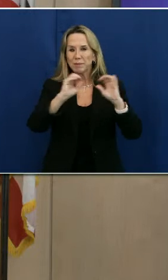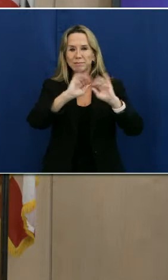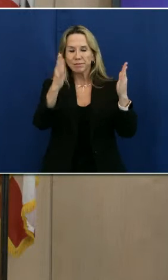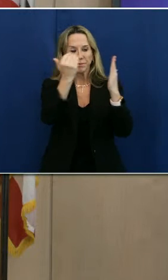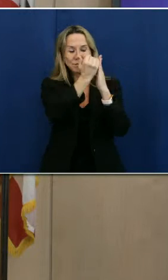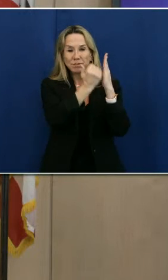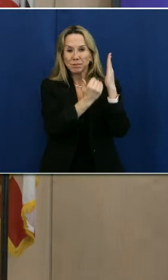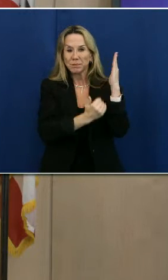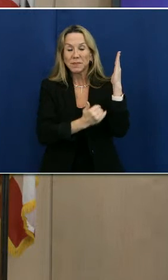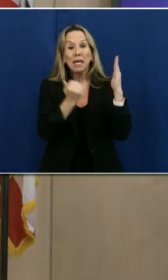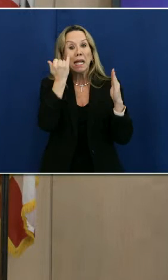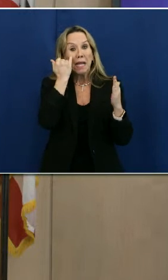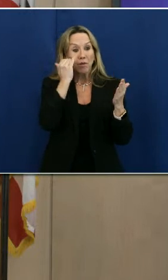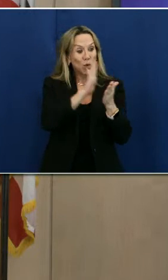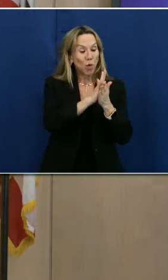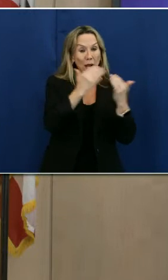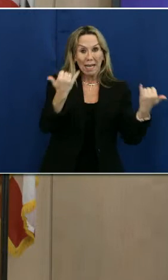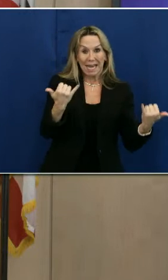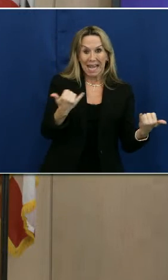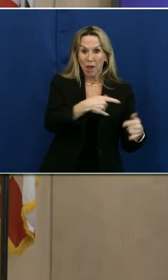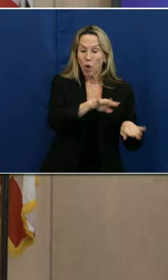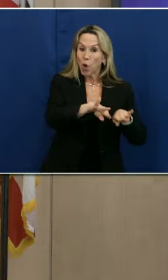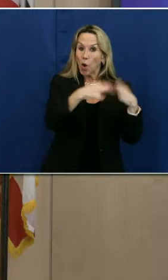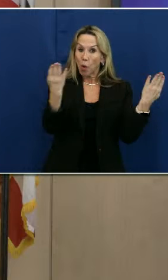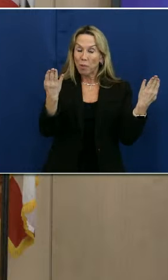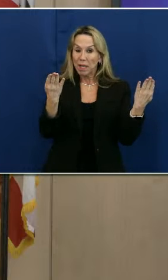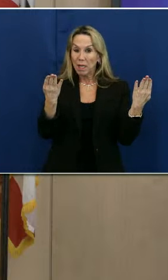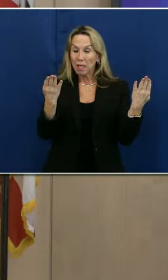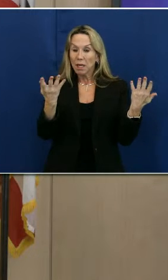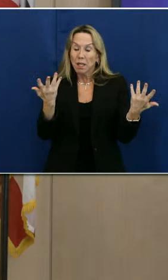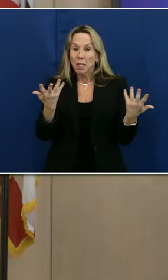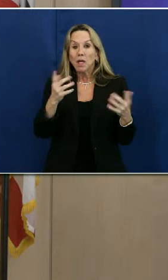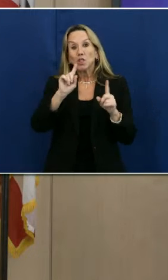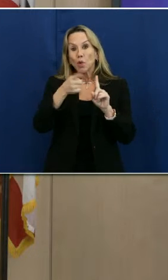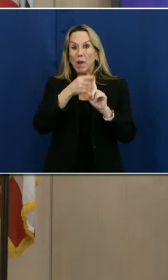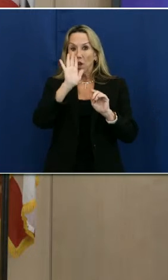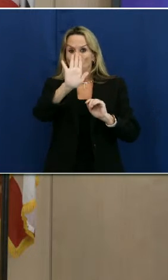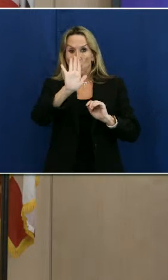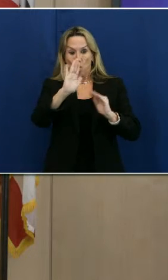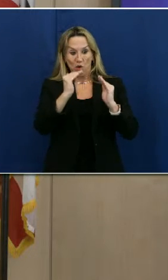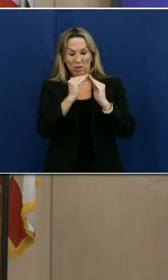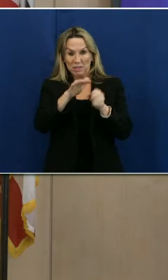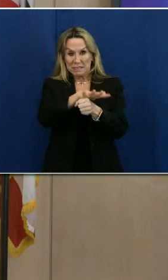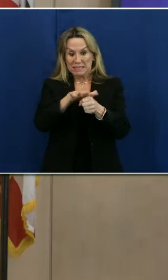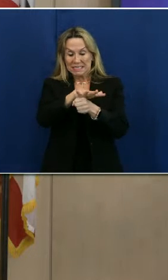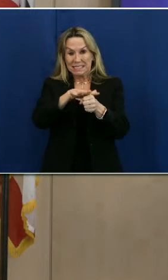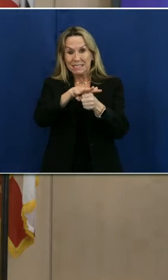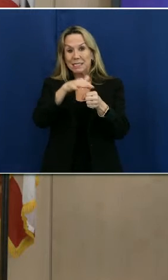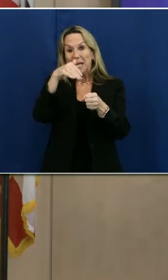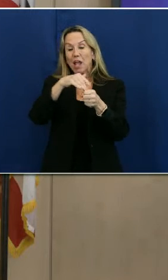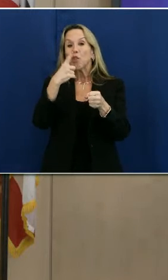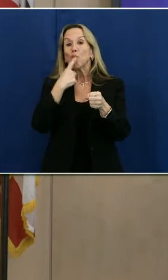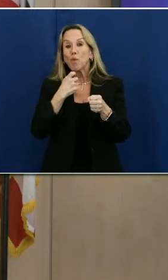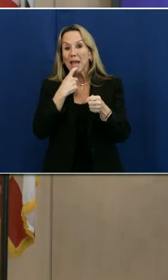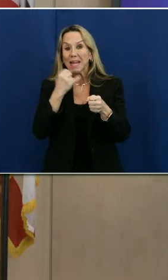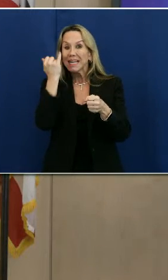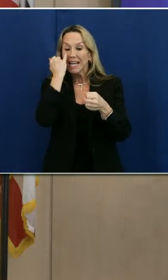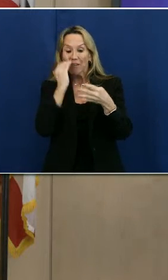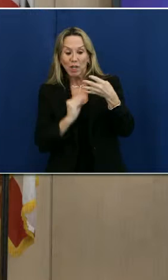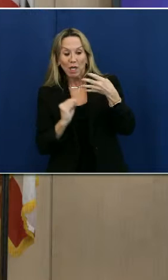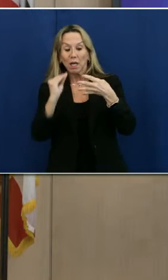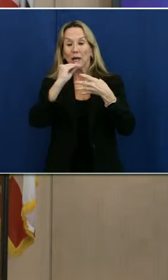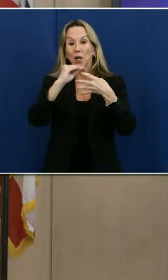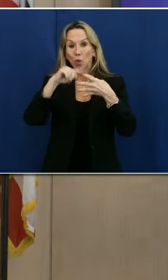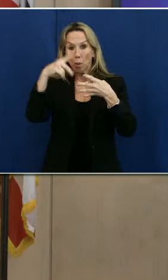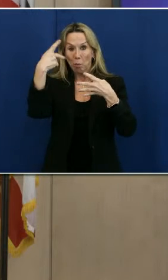if schools are now open, when jurisdictions are in the red, they are open. If jurisdictions move to the purple tier, those schools